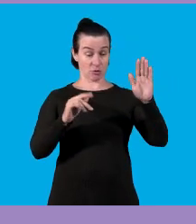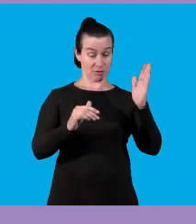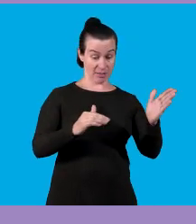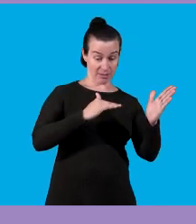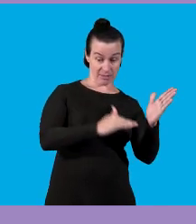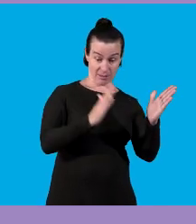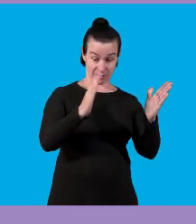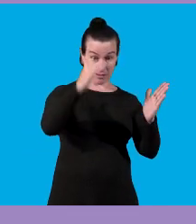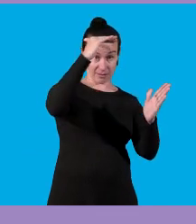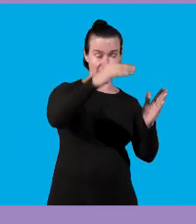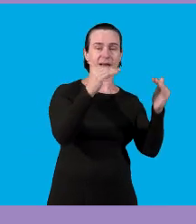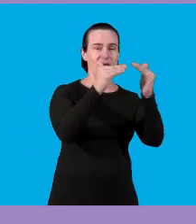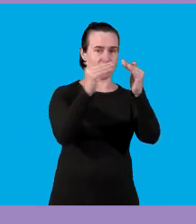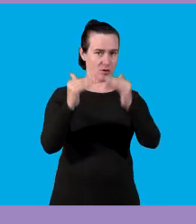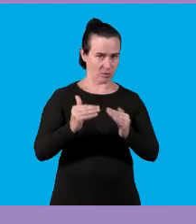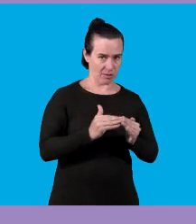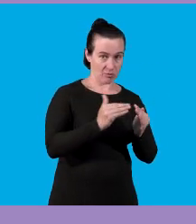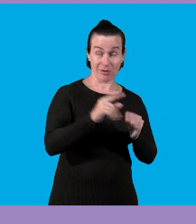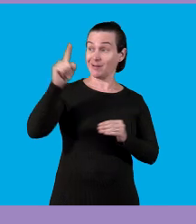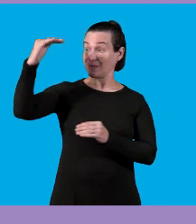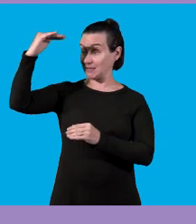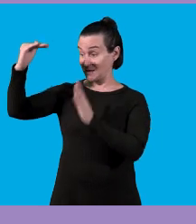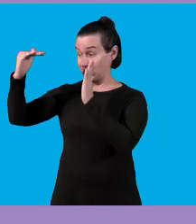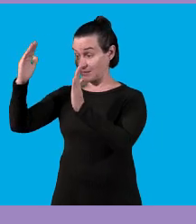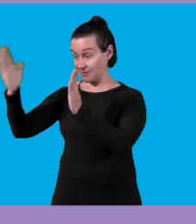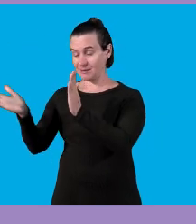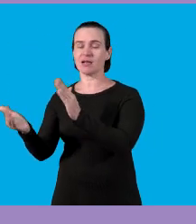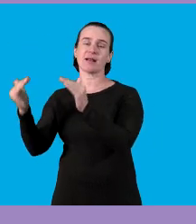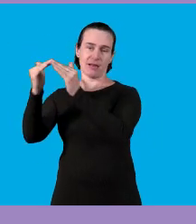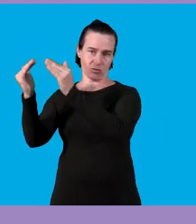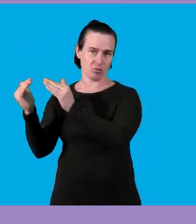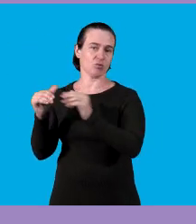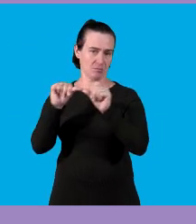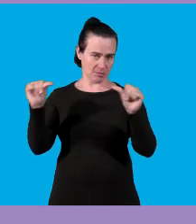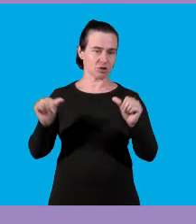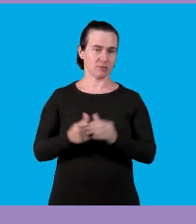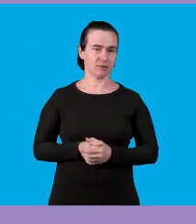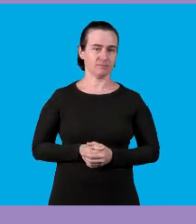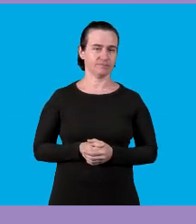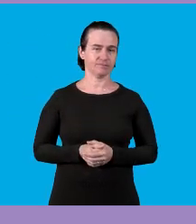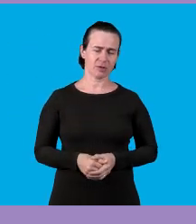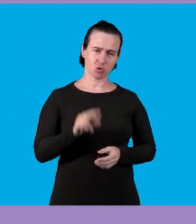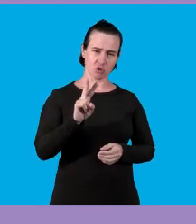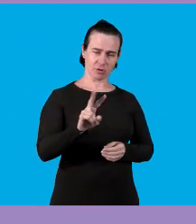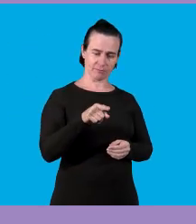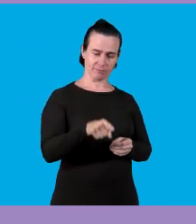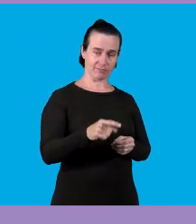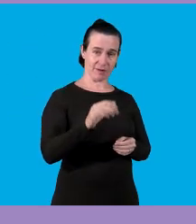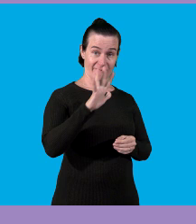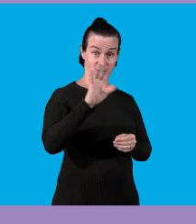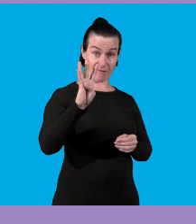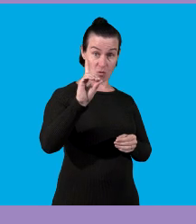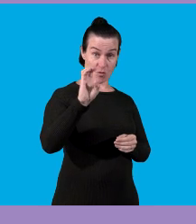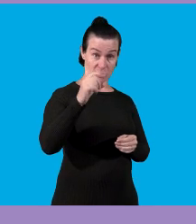same thing. And look at what they have given us. And we have an angle of